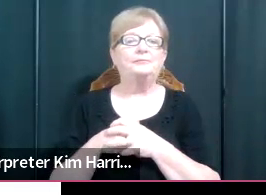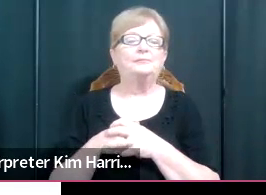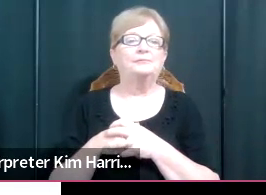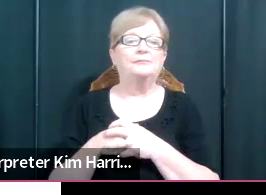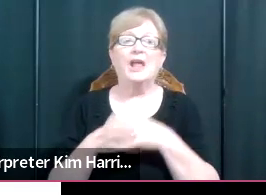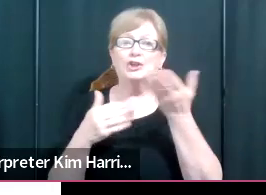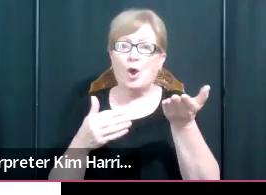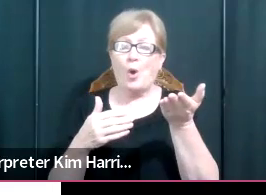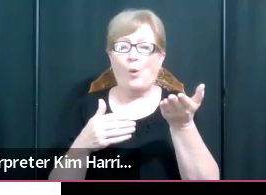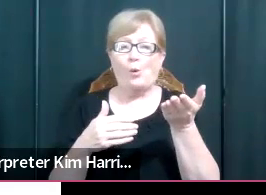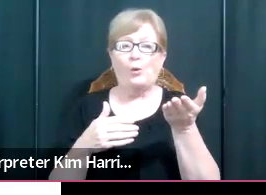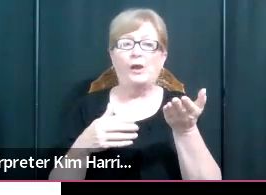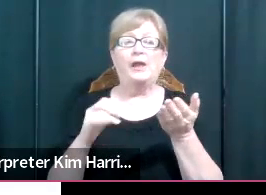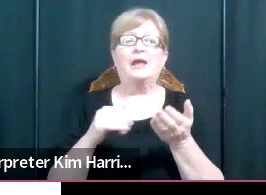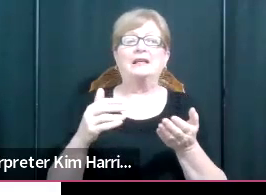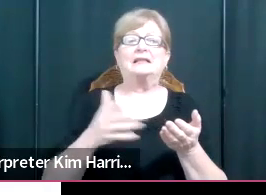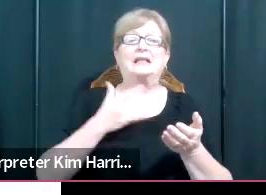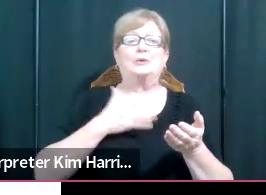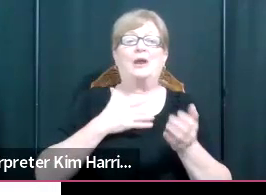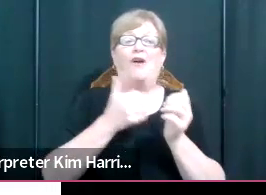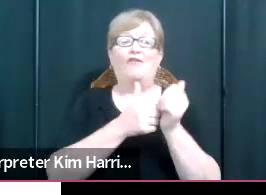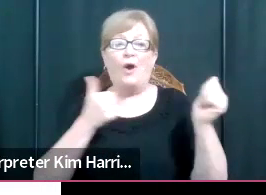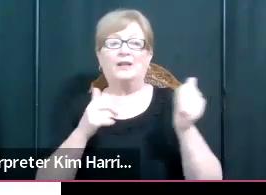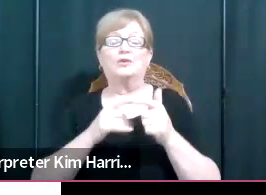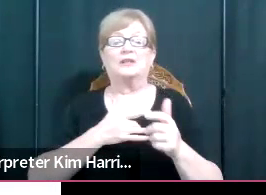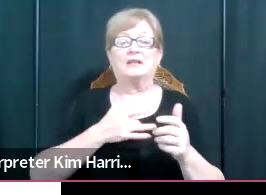So there is both sensory avoidance and sensory speaking.